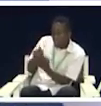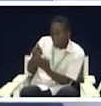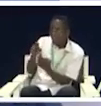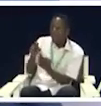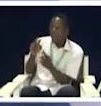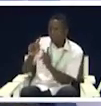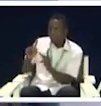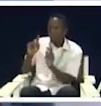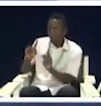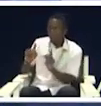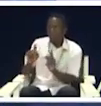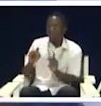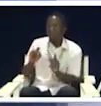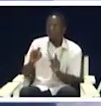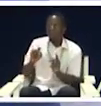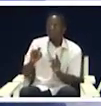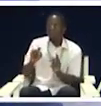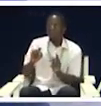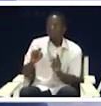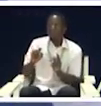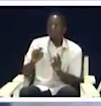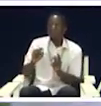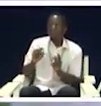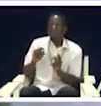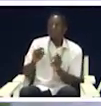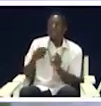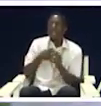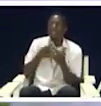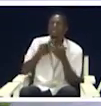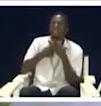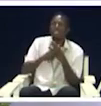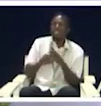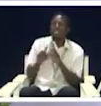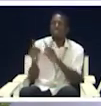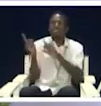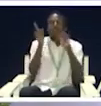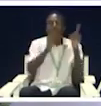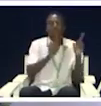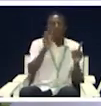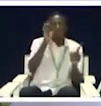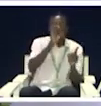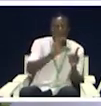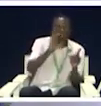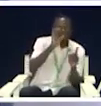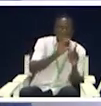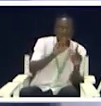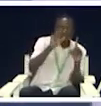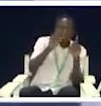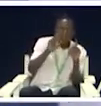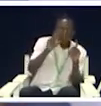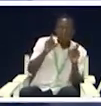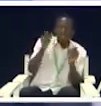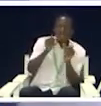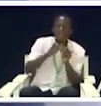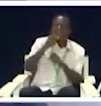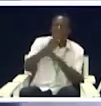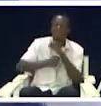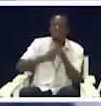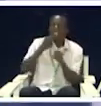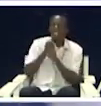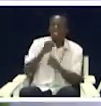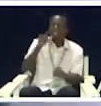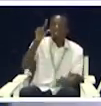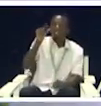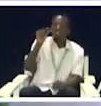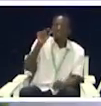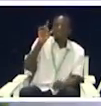eye on you just to watch in the next 6 months. I started going for checkup every twice in a year. Then in 2018,